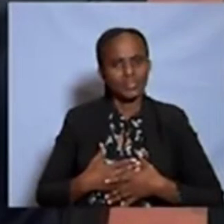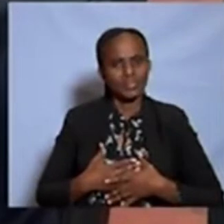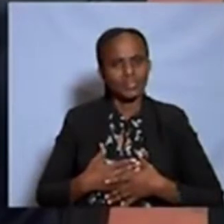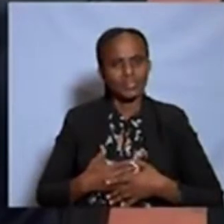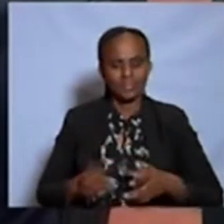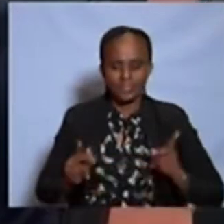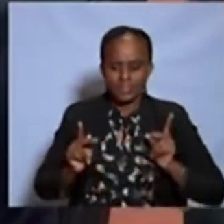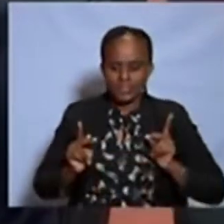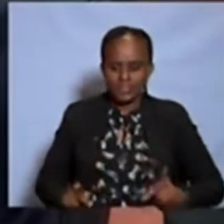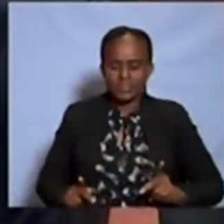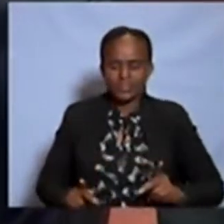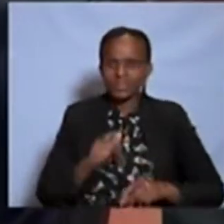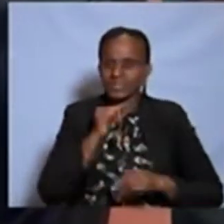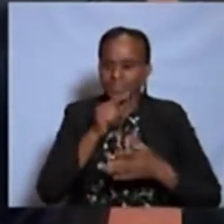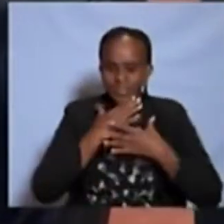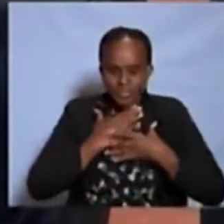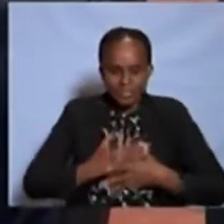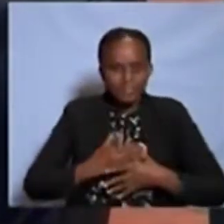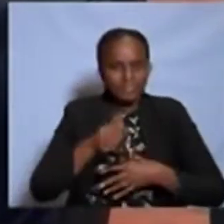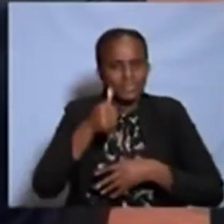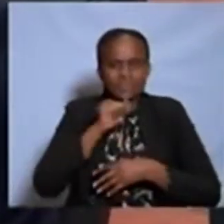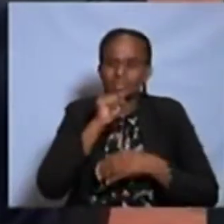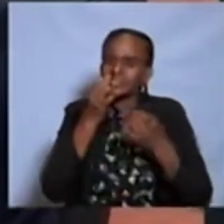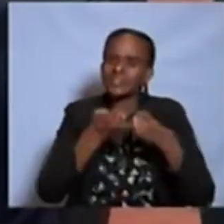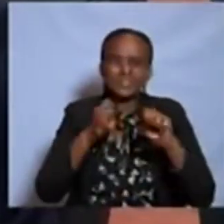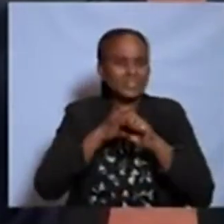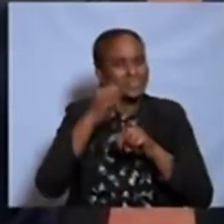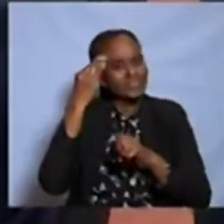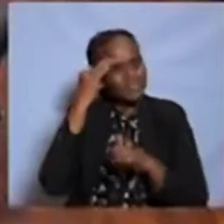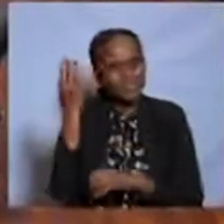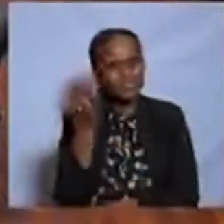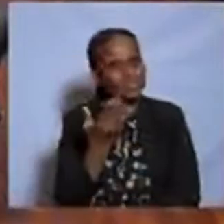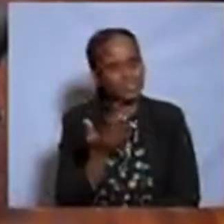or the person was not on leave. You don't even know.